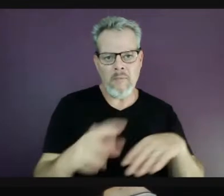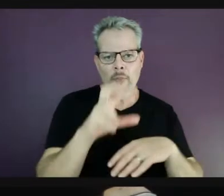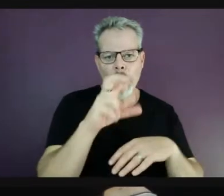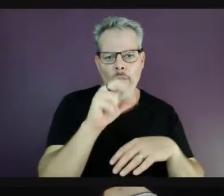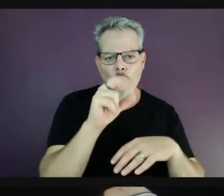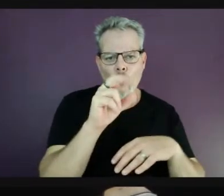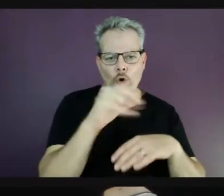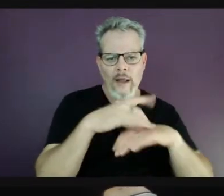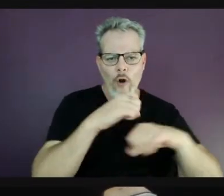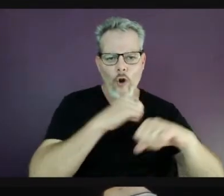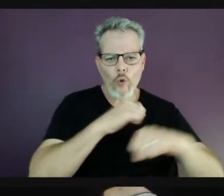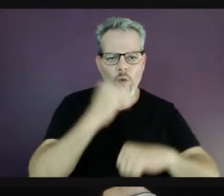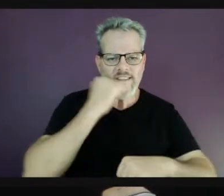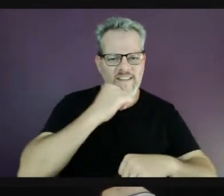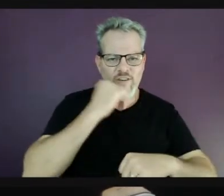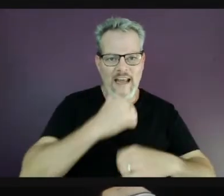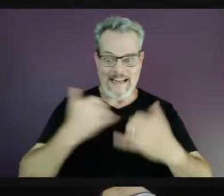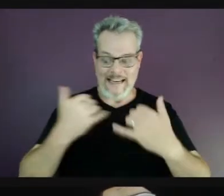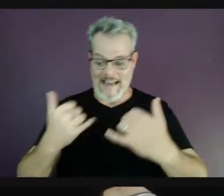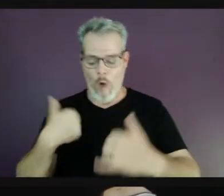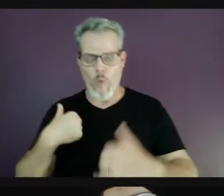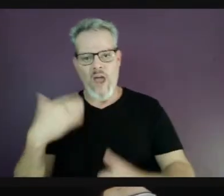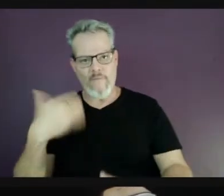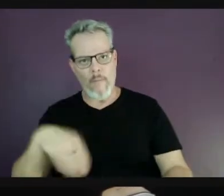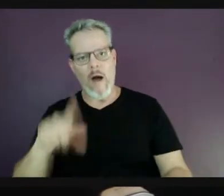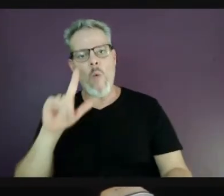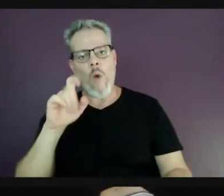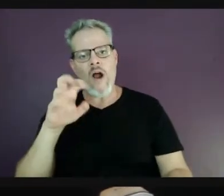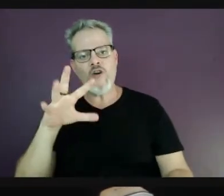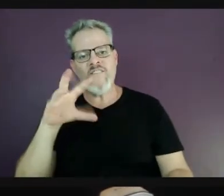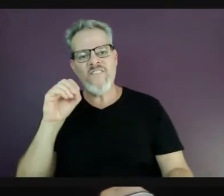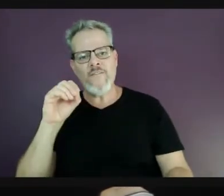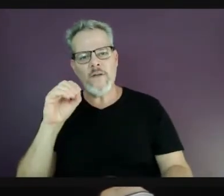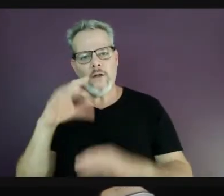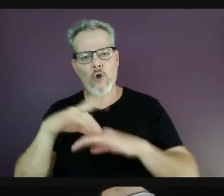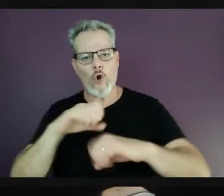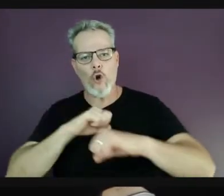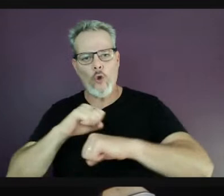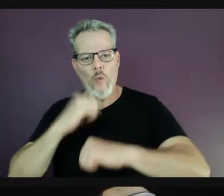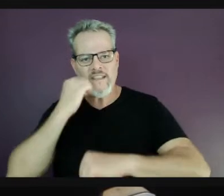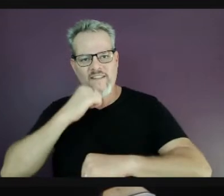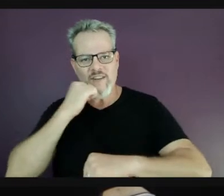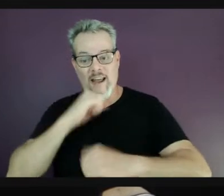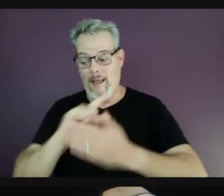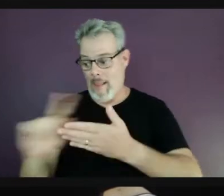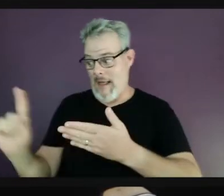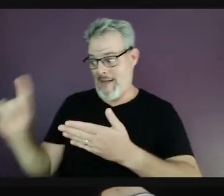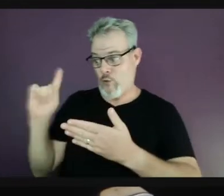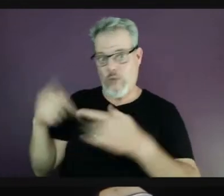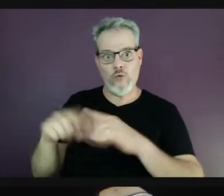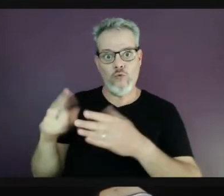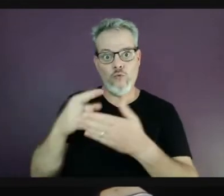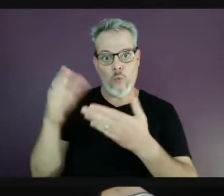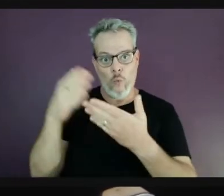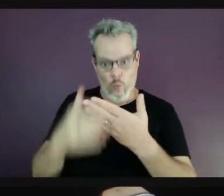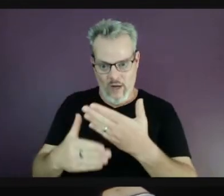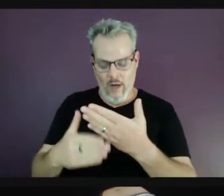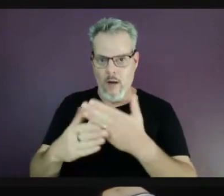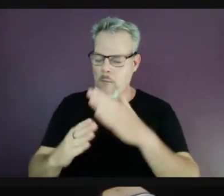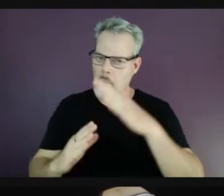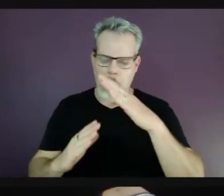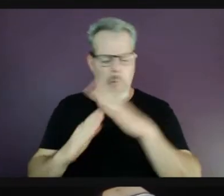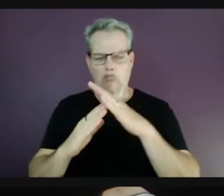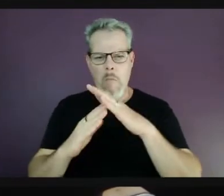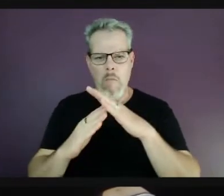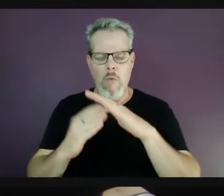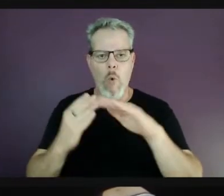a range of 150 earthquakes per day. And last week, over the weekend, we peaked over 300